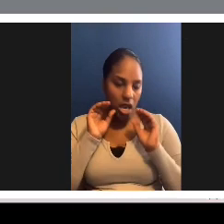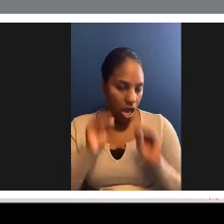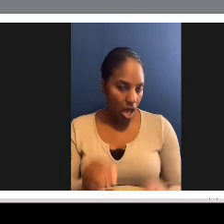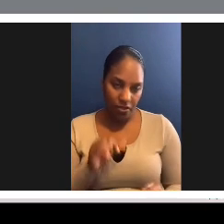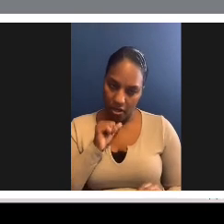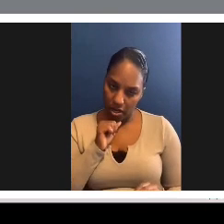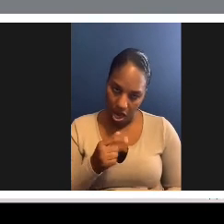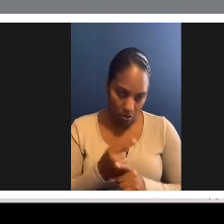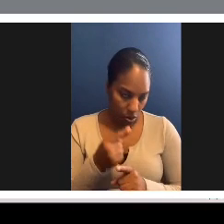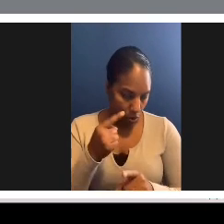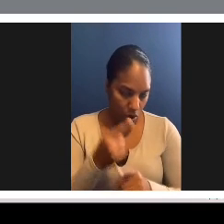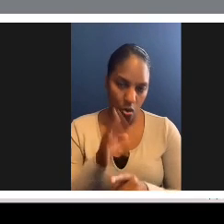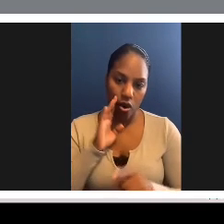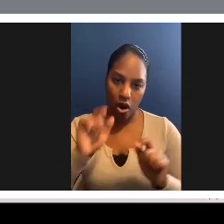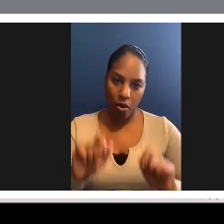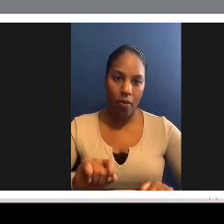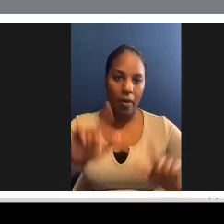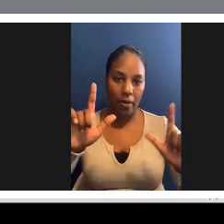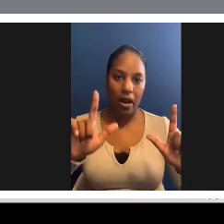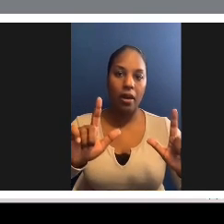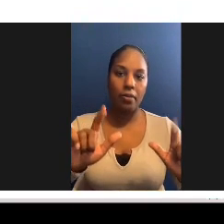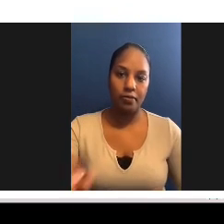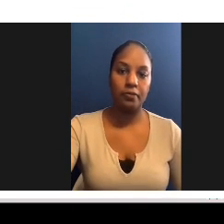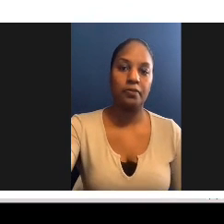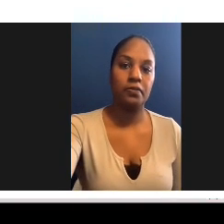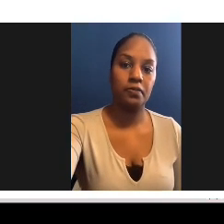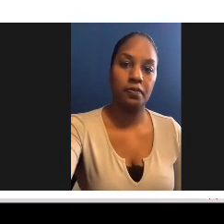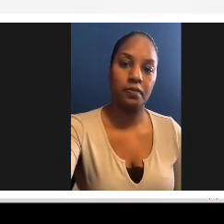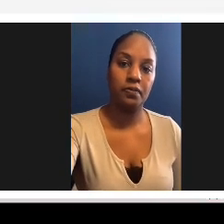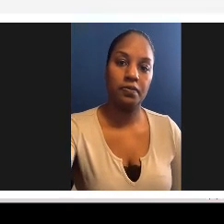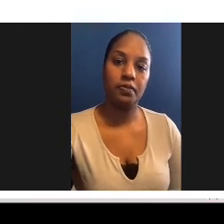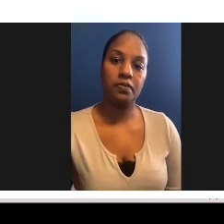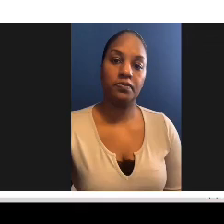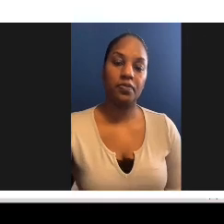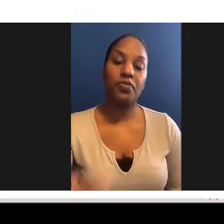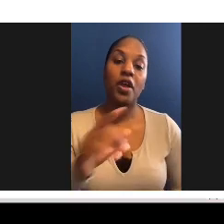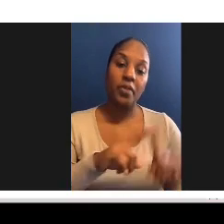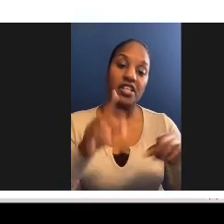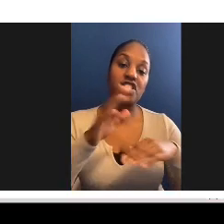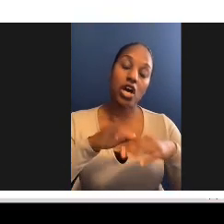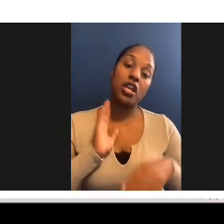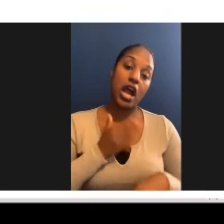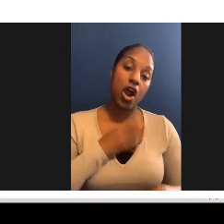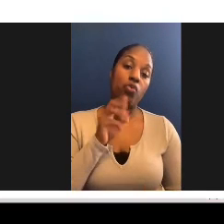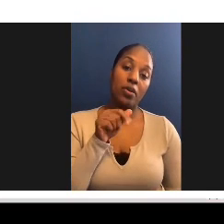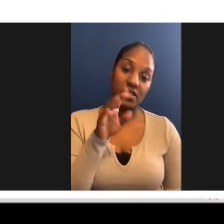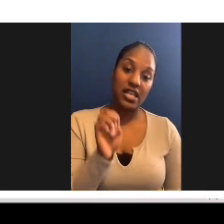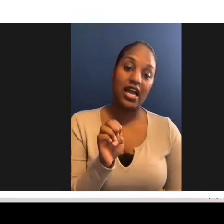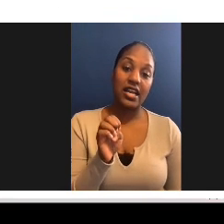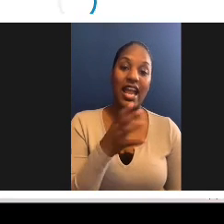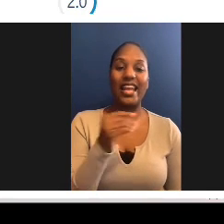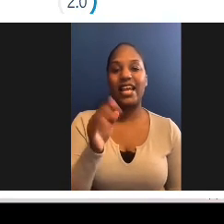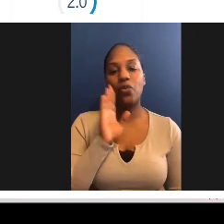off of our website, so it does have some ads that will pop up.